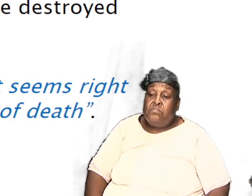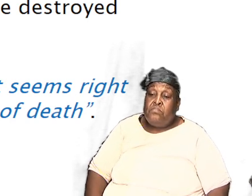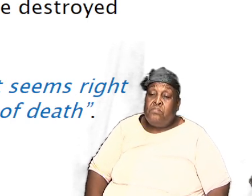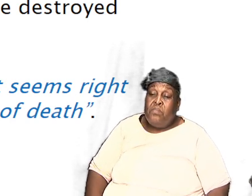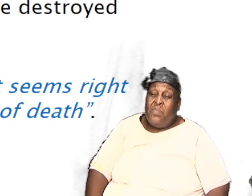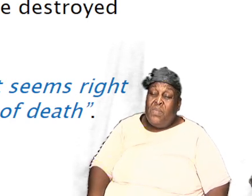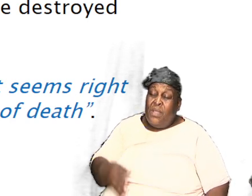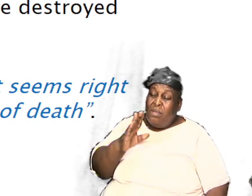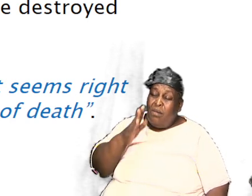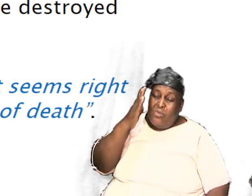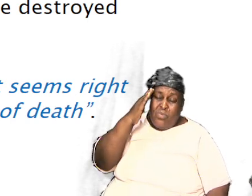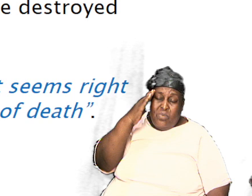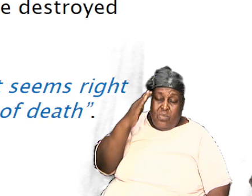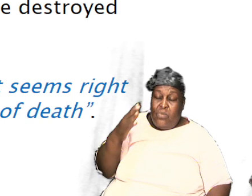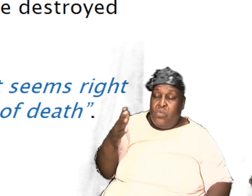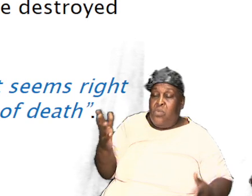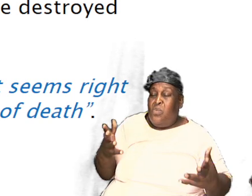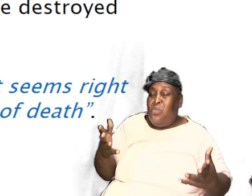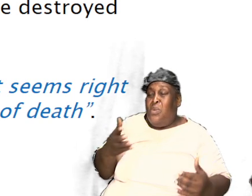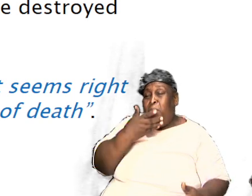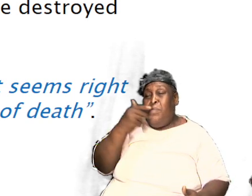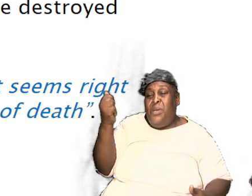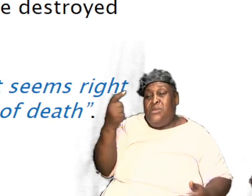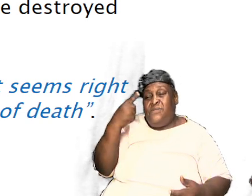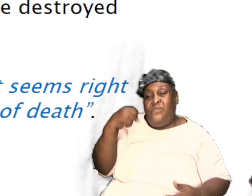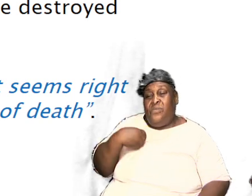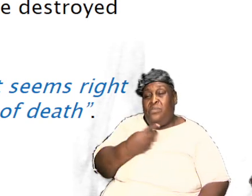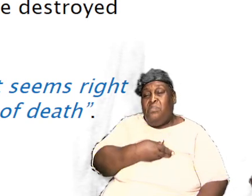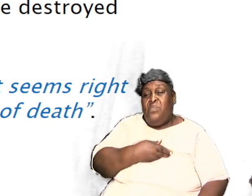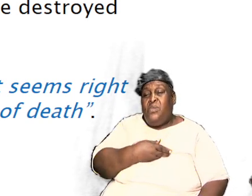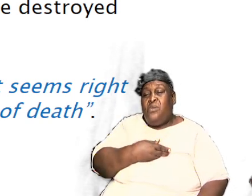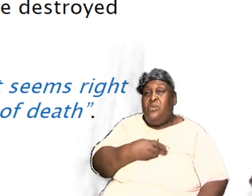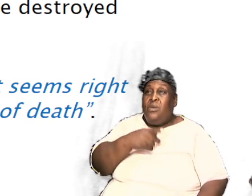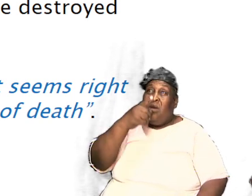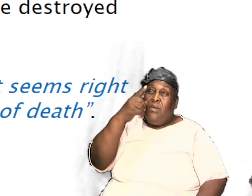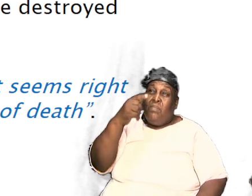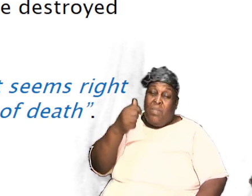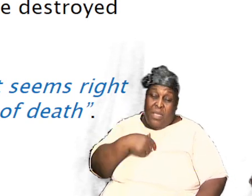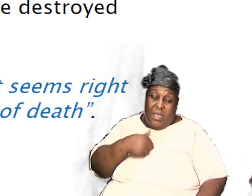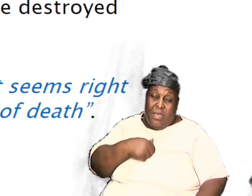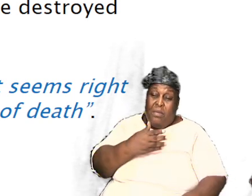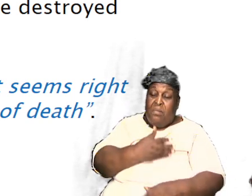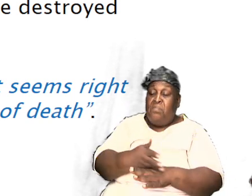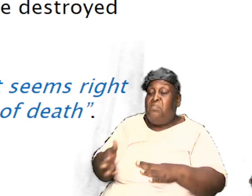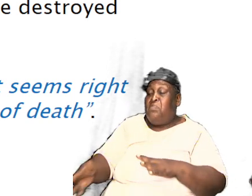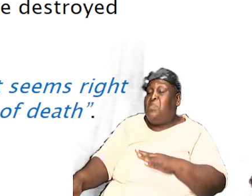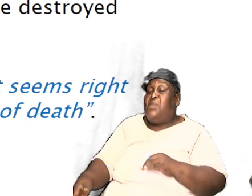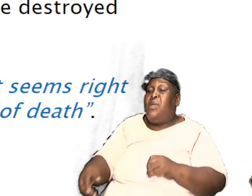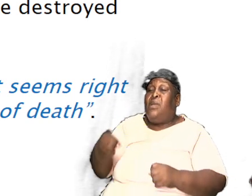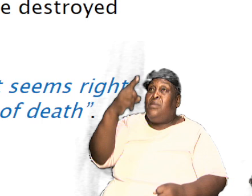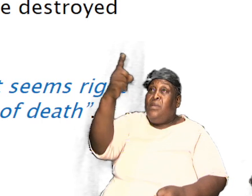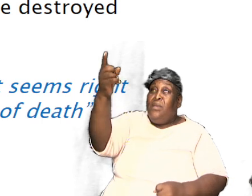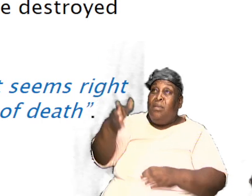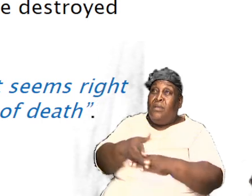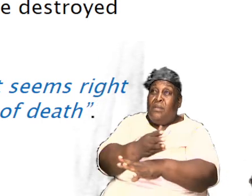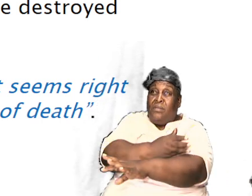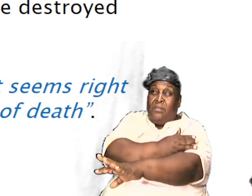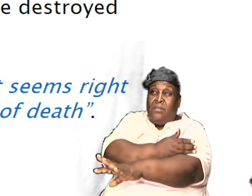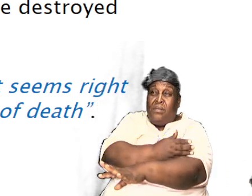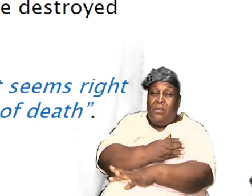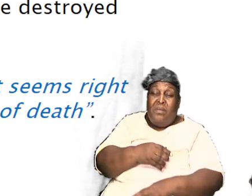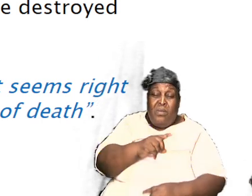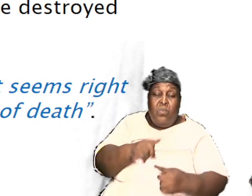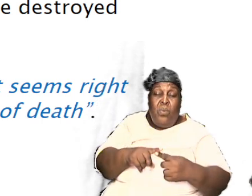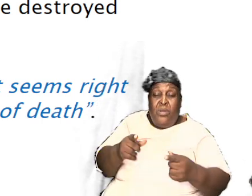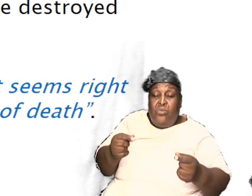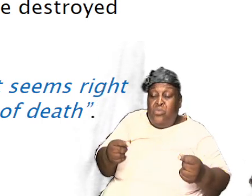And He knows what is best for us. So, I must decrease and see what increase. Whenever time starts doing things on your own and